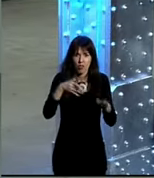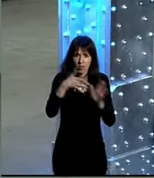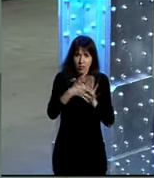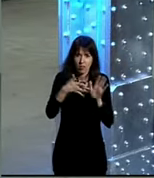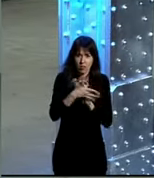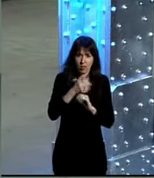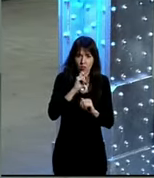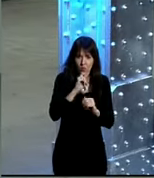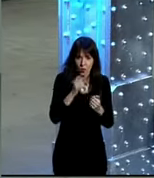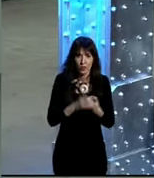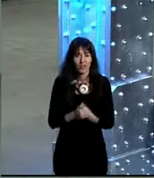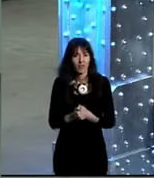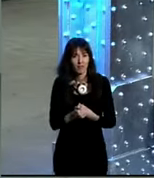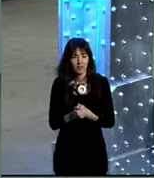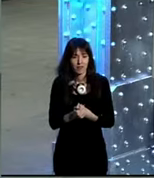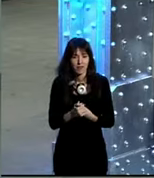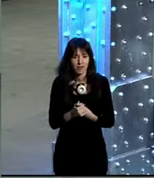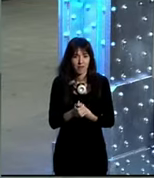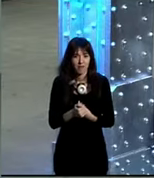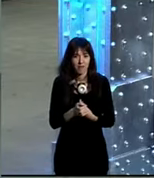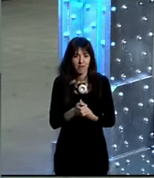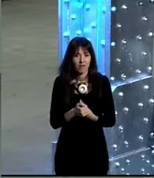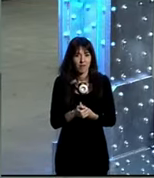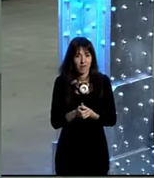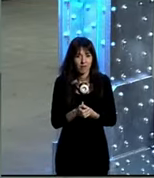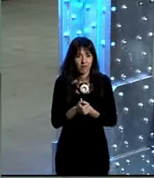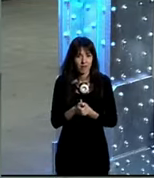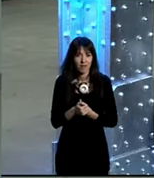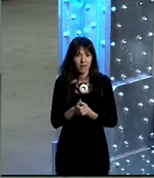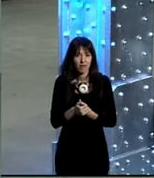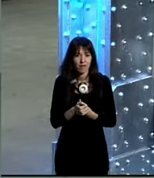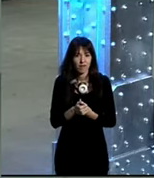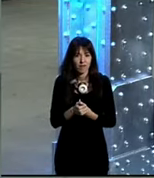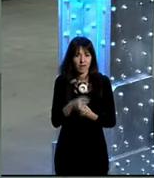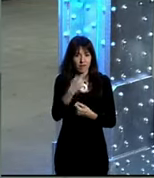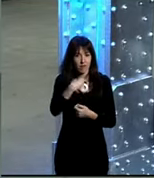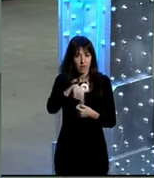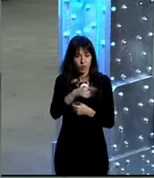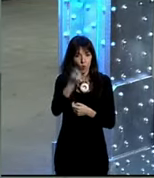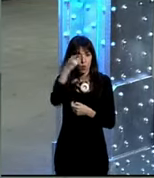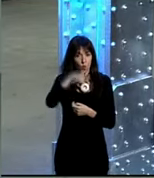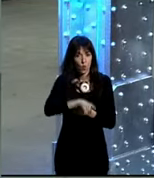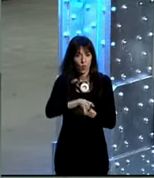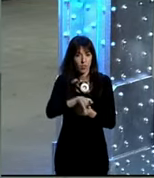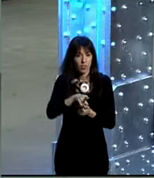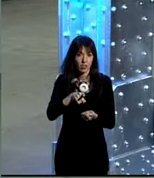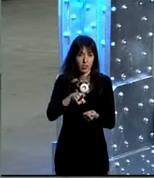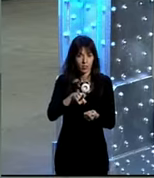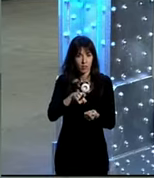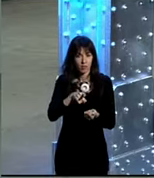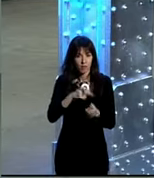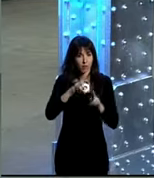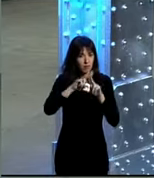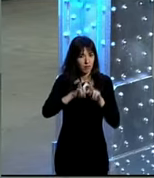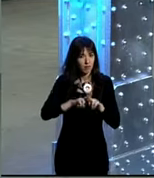I spent part of a month researching all the aspects of the history of the area, leafing through old records, interviewing